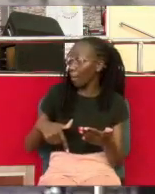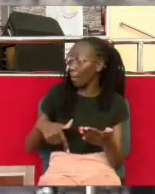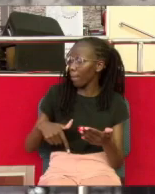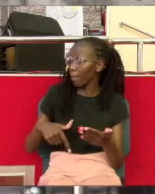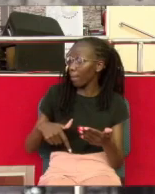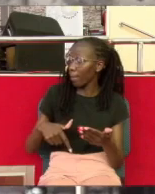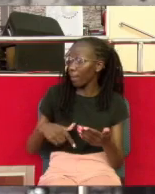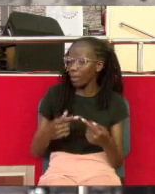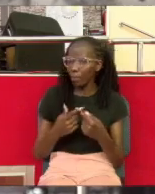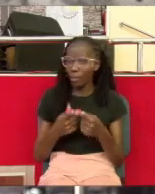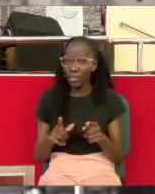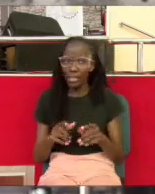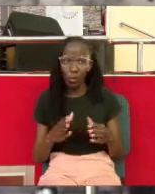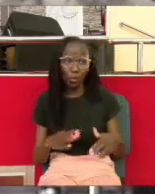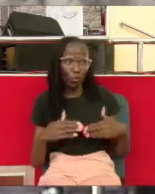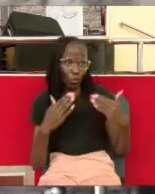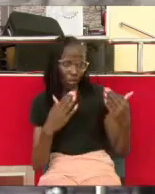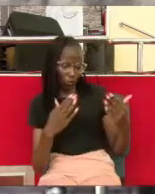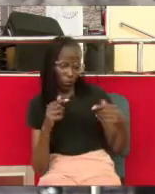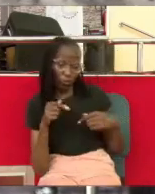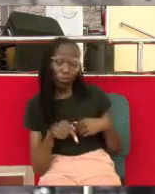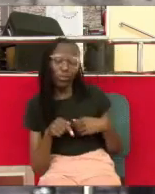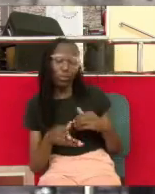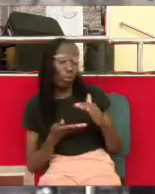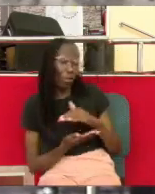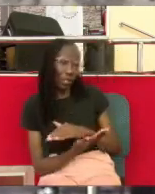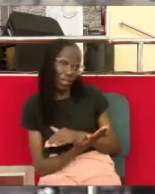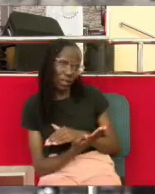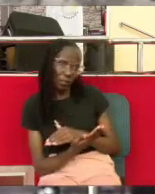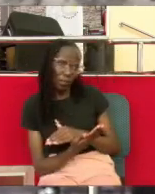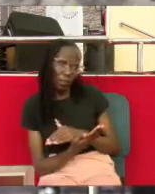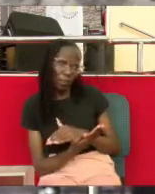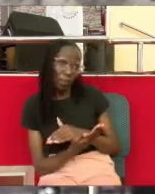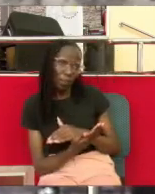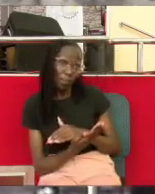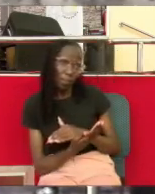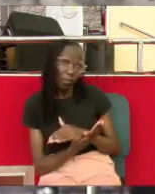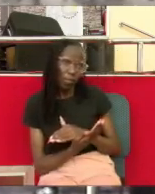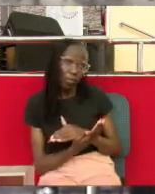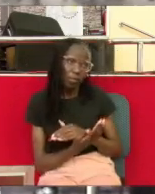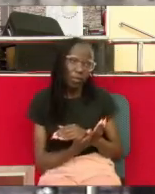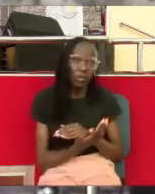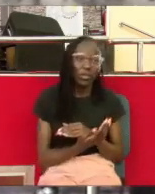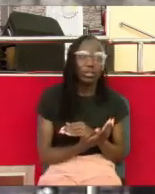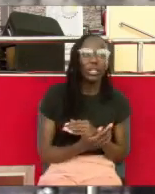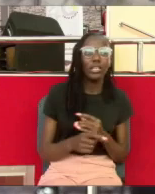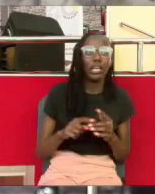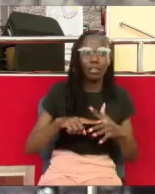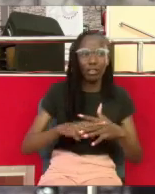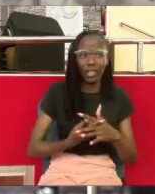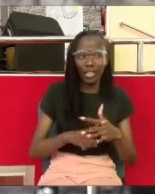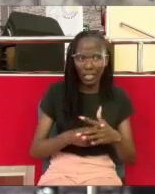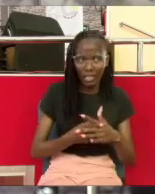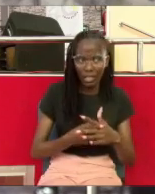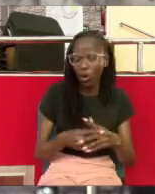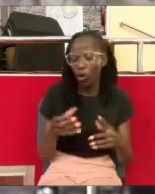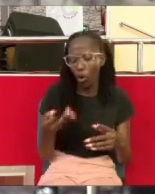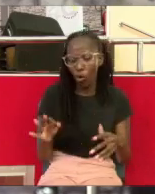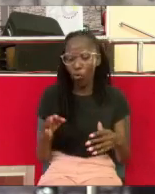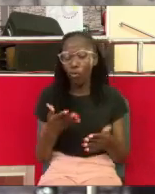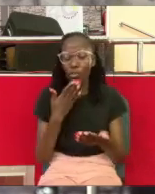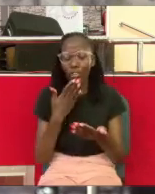But I would want to bring to us this morning the genesis of the word